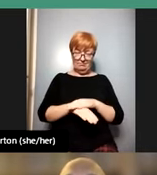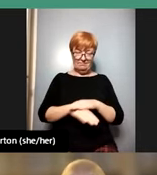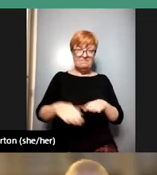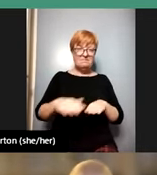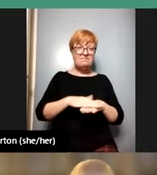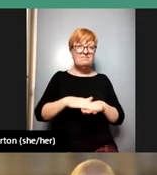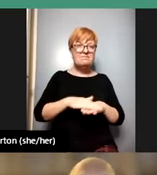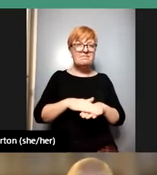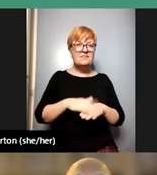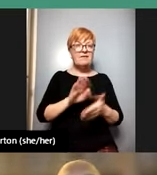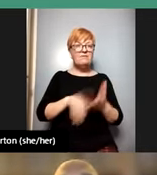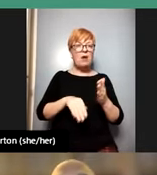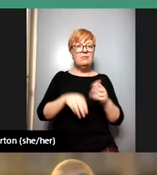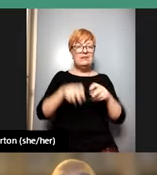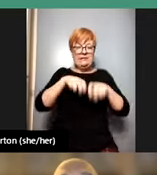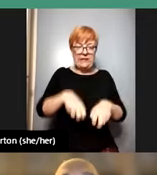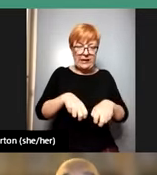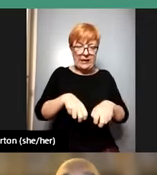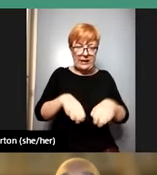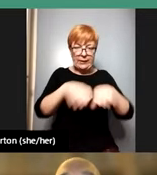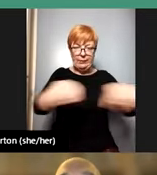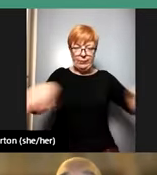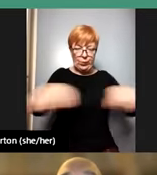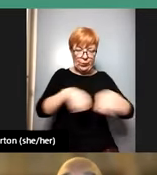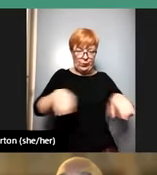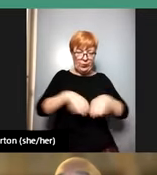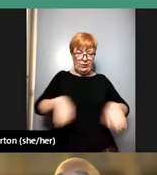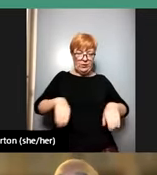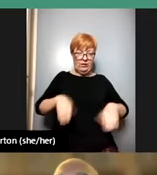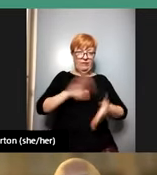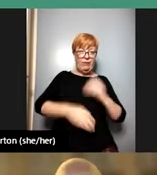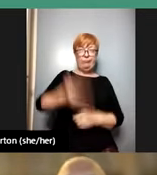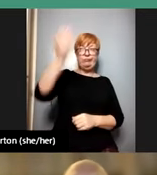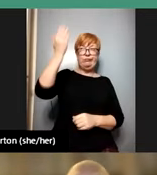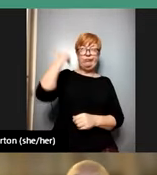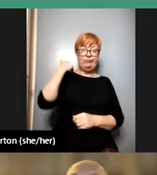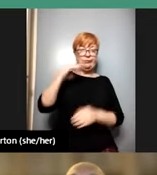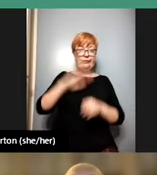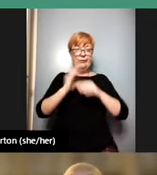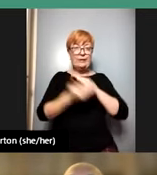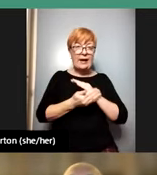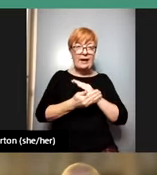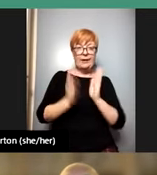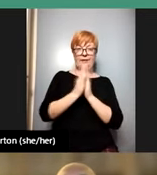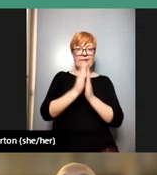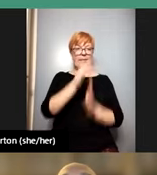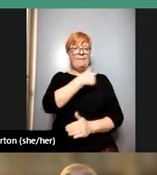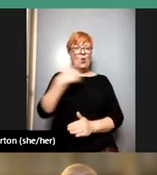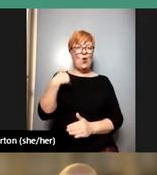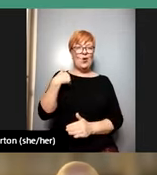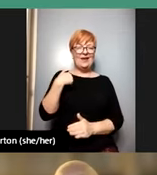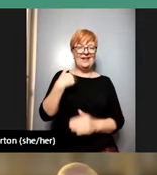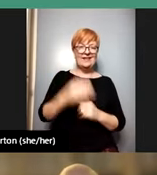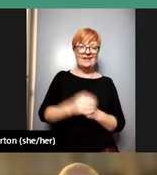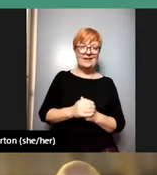pews on some evangelical Sunday morning in the tropics, with the breadfruit branch knocking on the roof